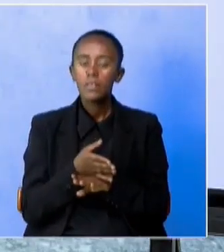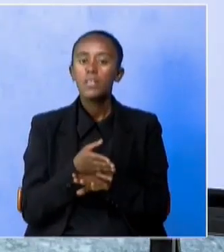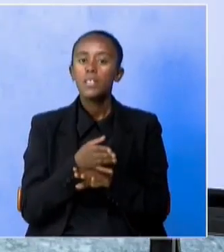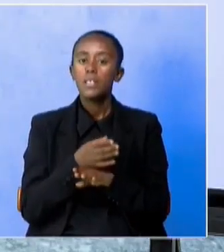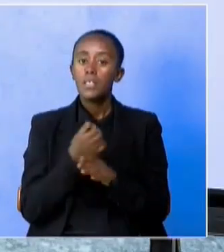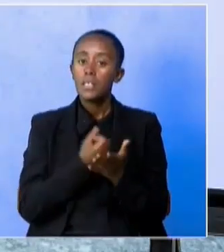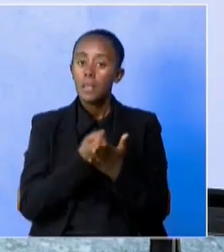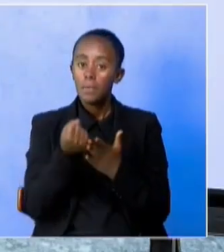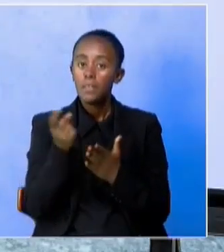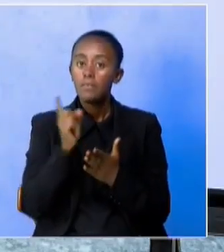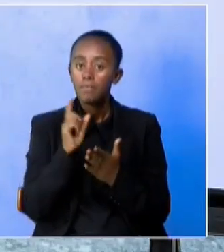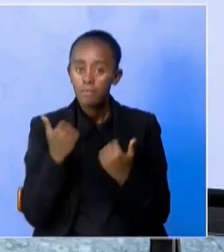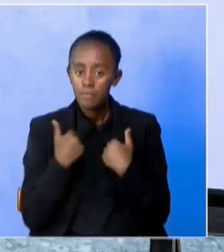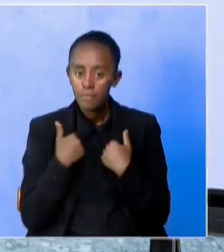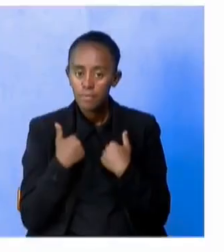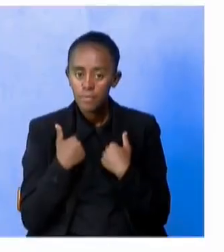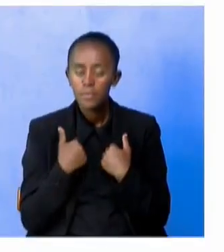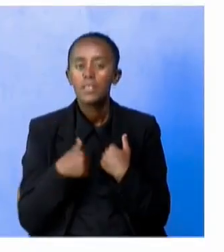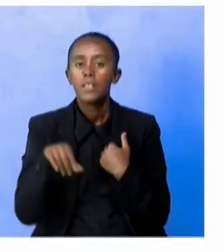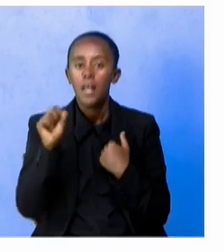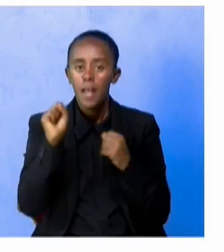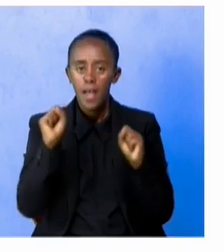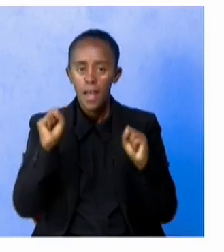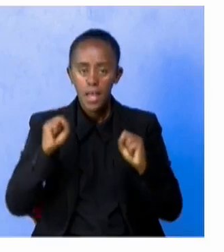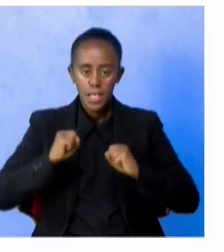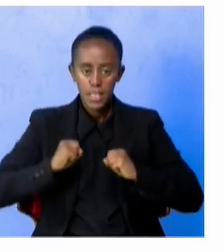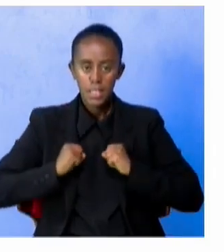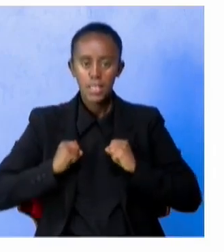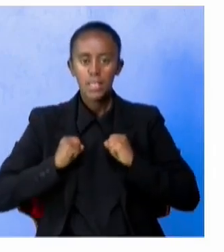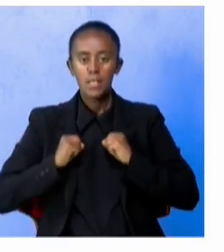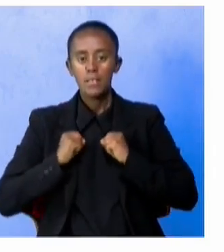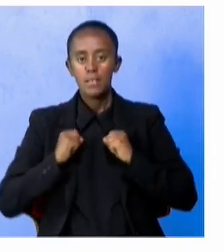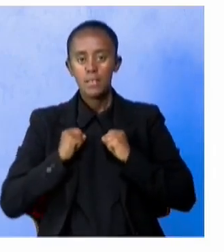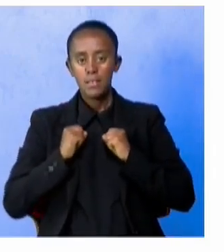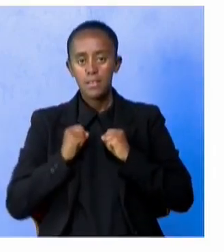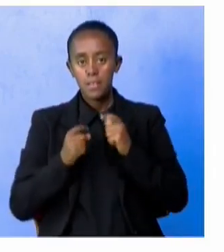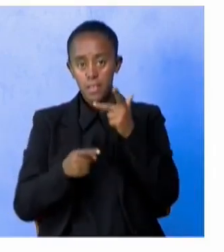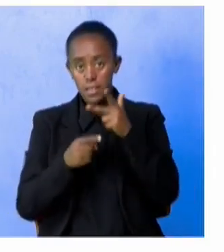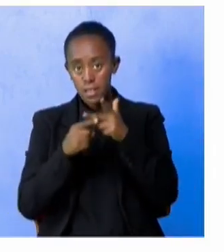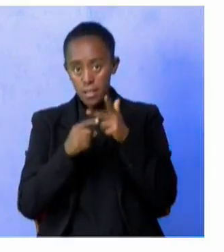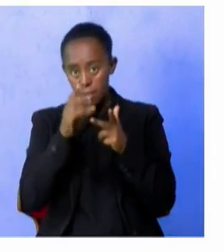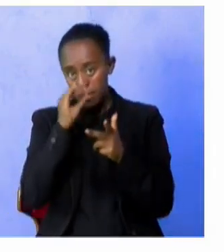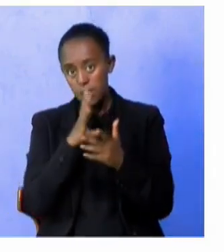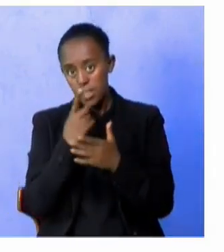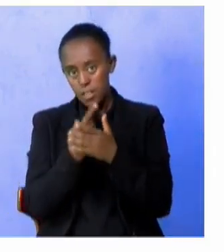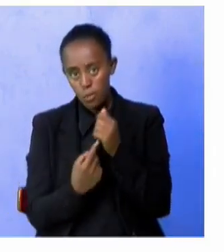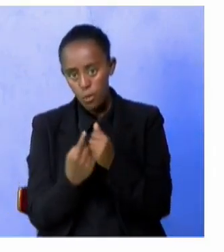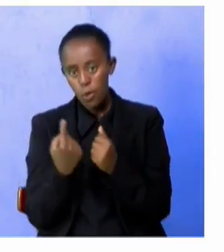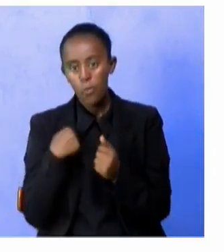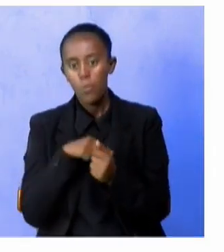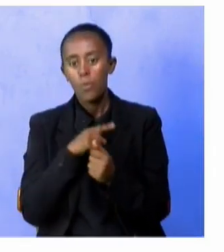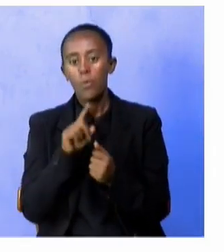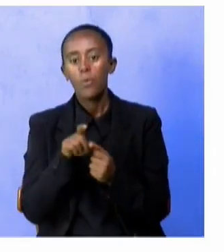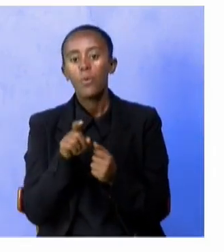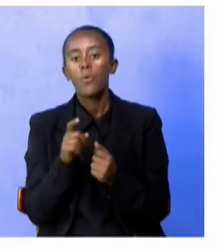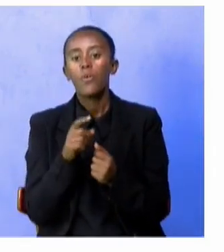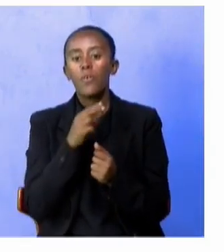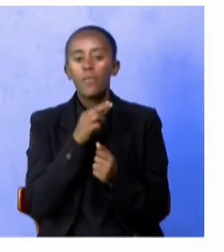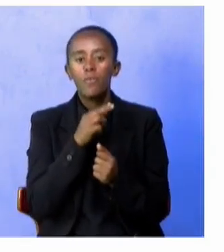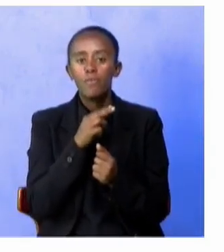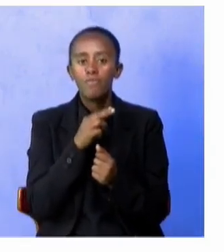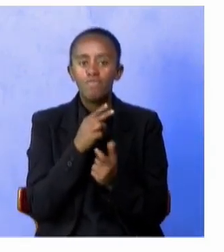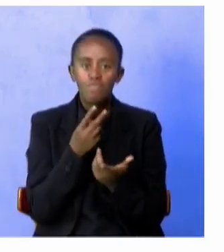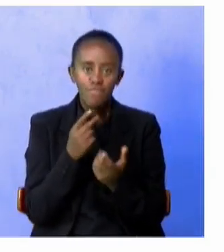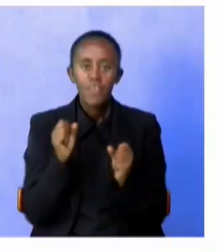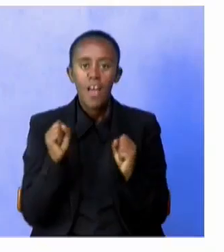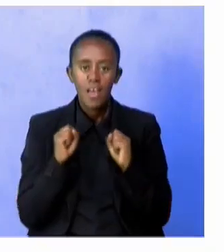has. Because she is third person singular, we're going to use the auxiliary verb has. She has, our verb is going to be